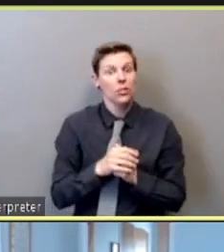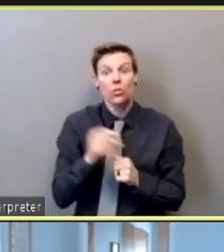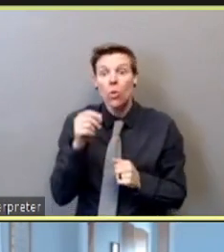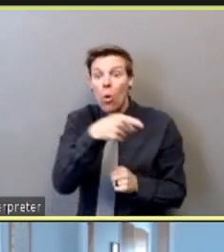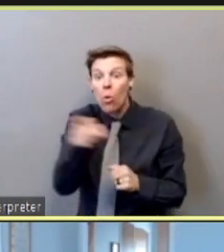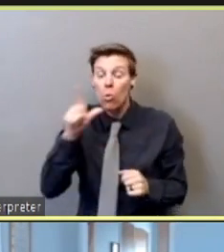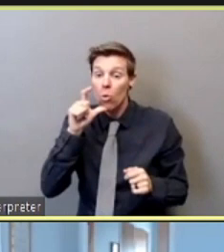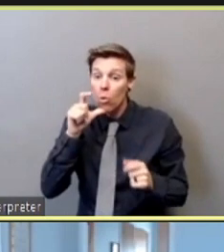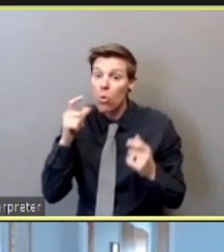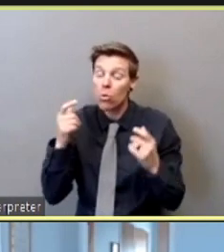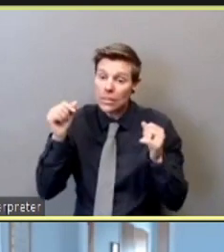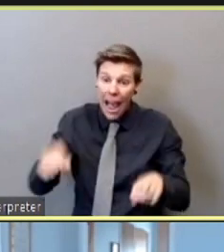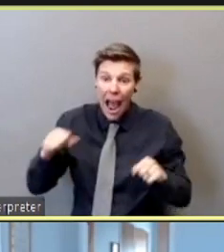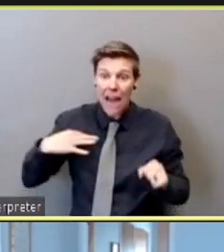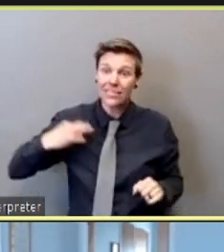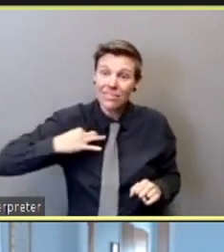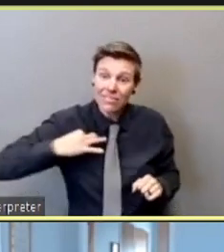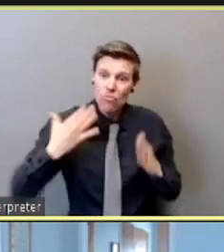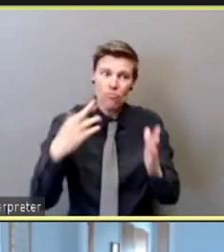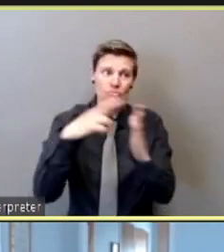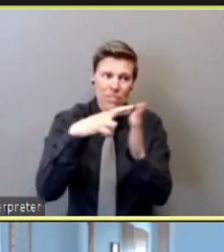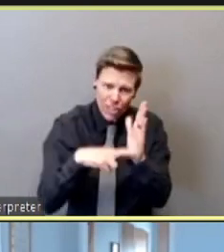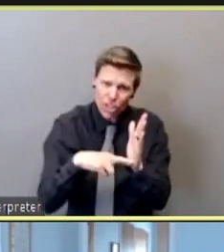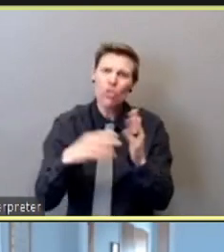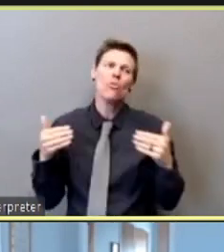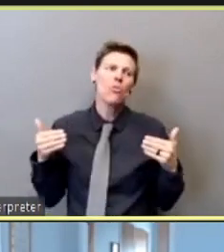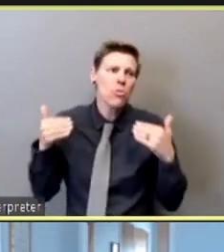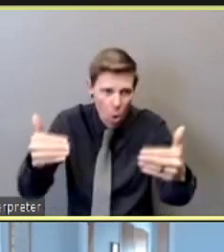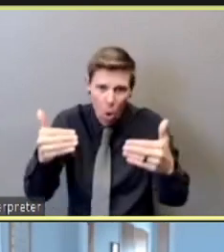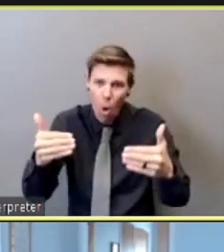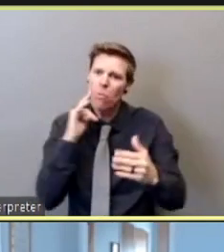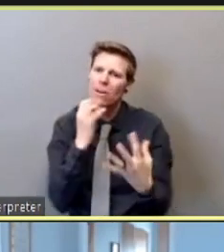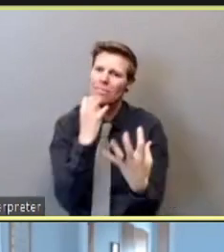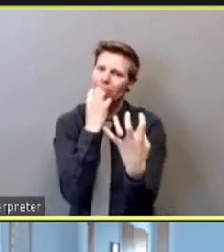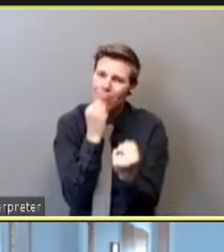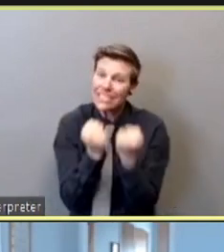save your life. Next slide.